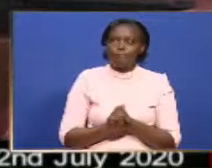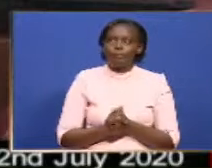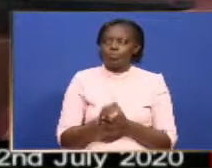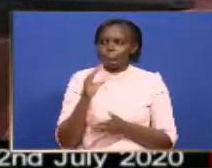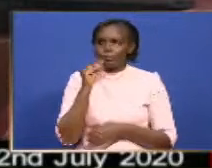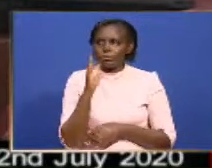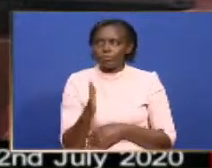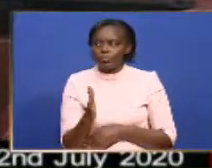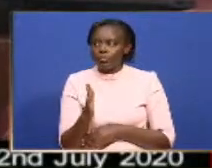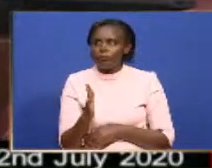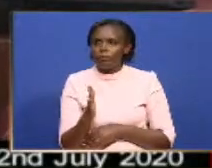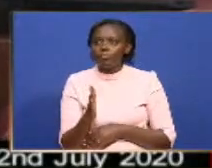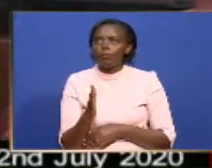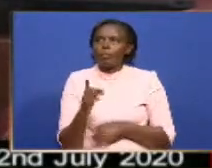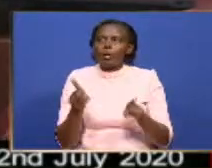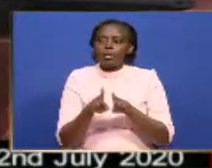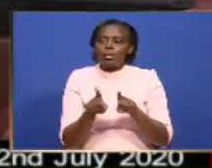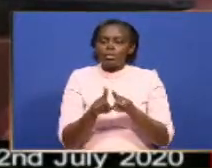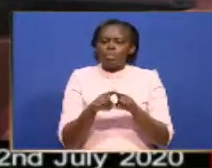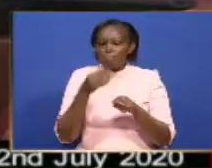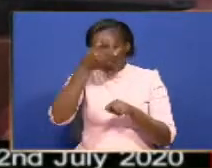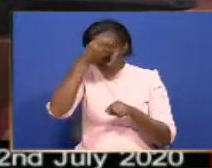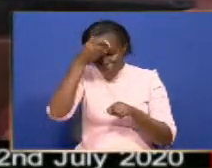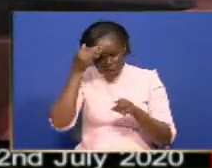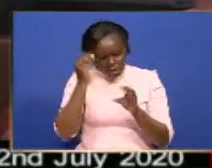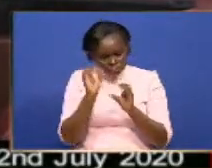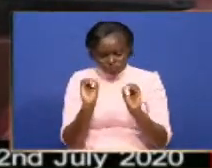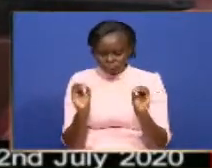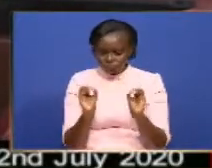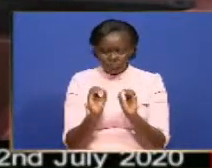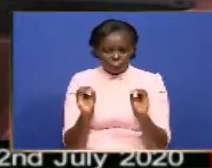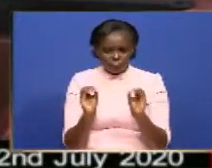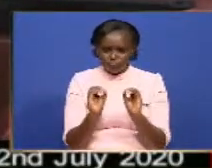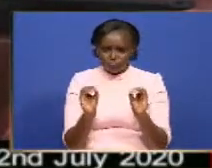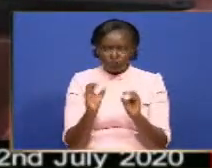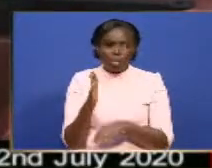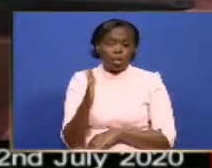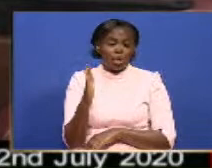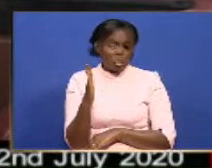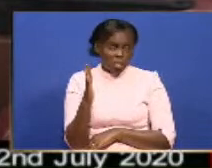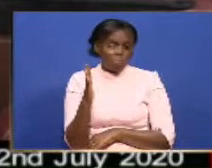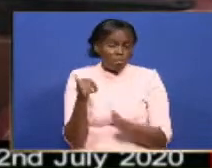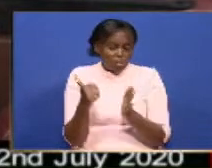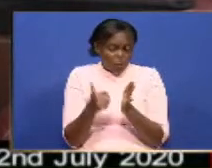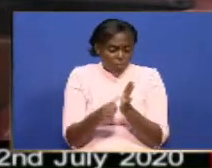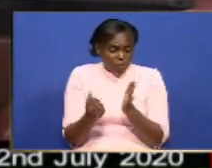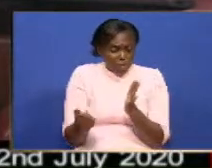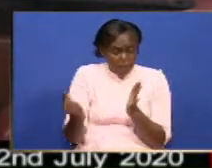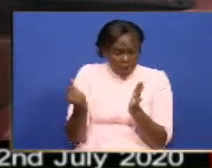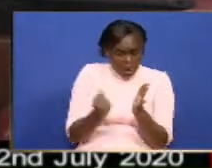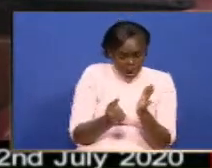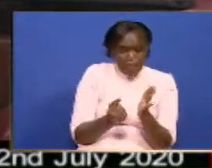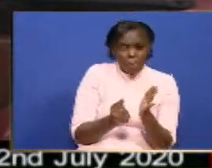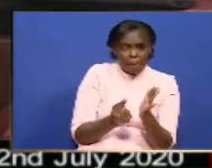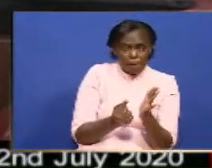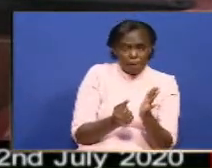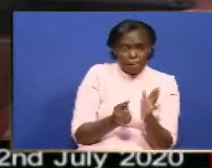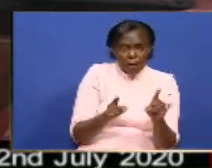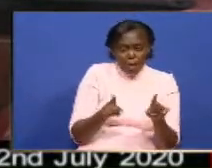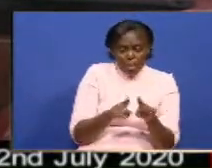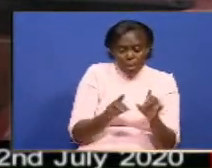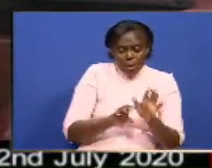Madam Speaker, we cannot also forget the kind of insecurity they bring to our country, like the terrorism